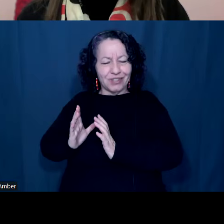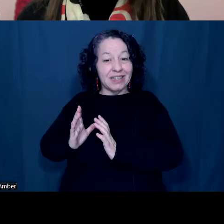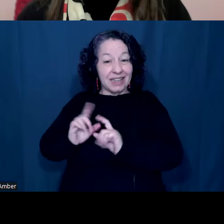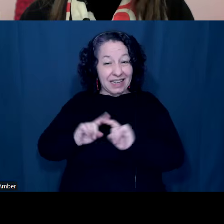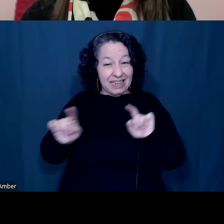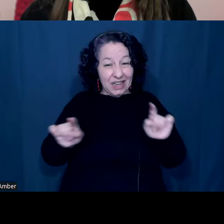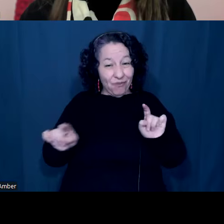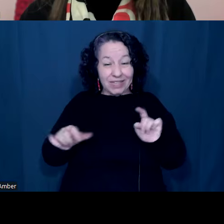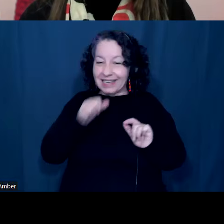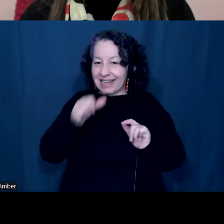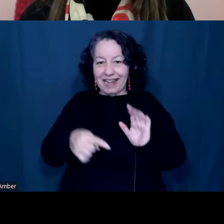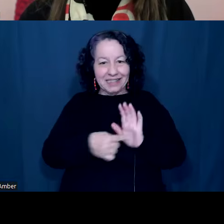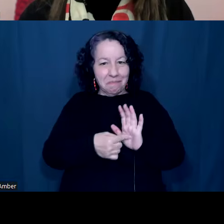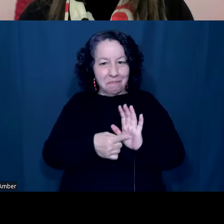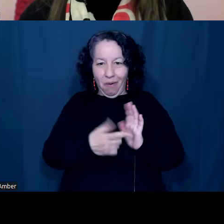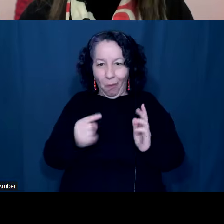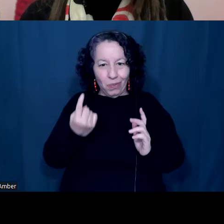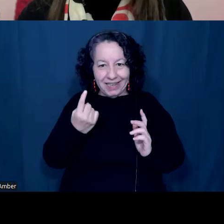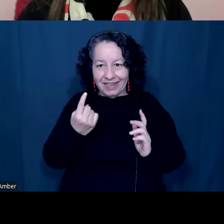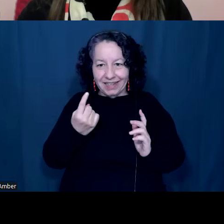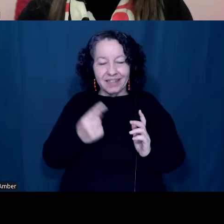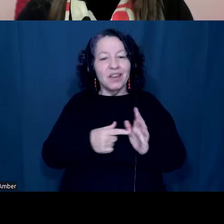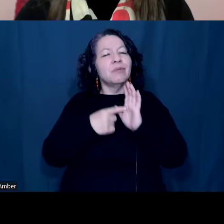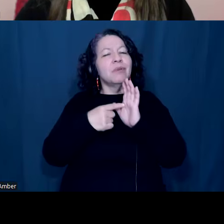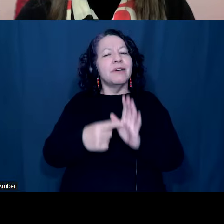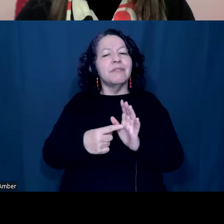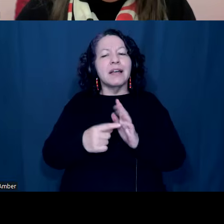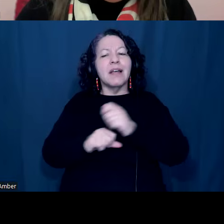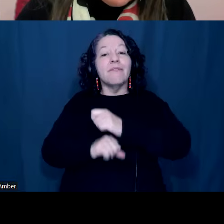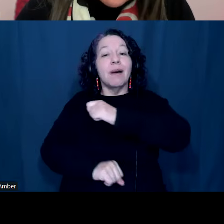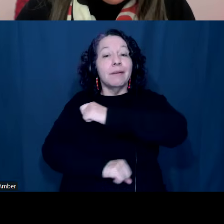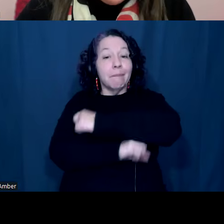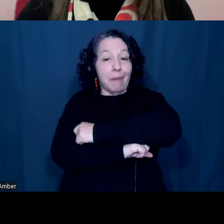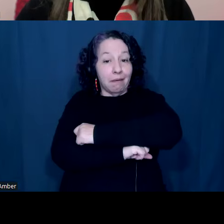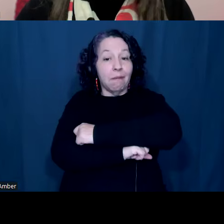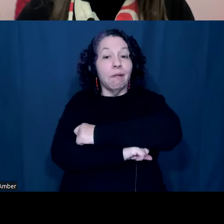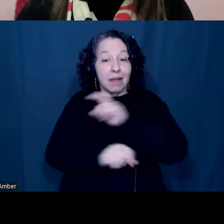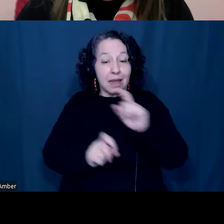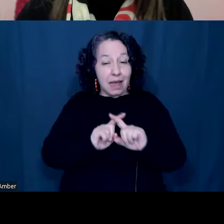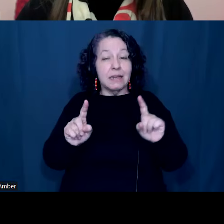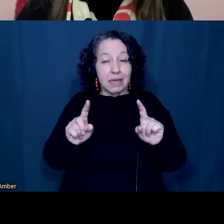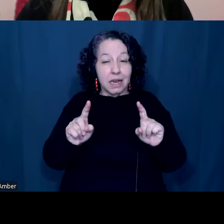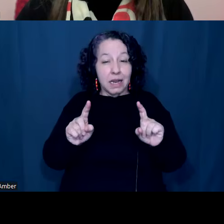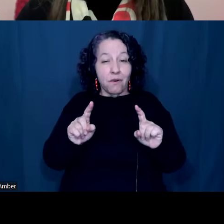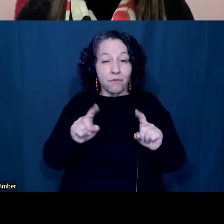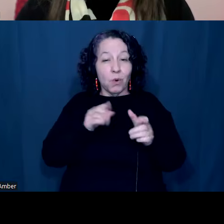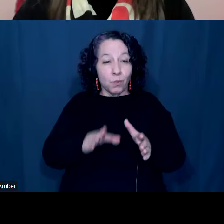symbolic. It reflects fundamentally different way of